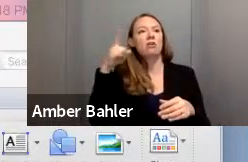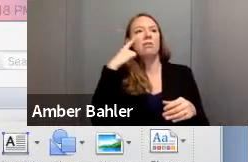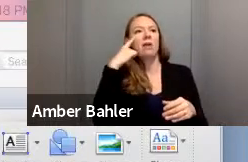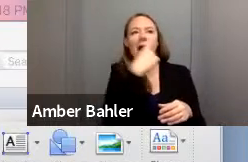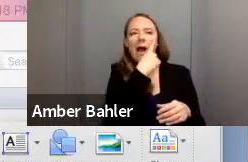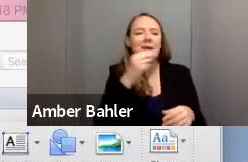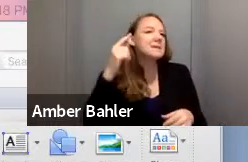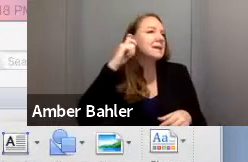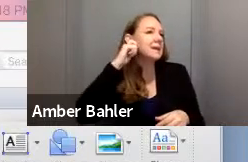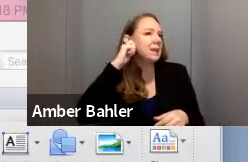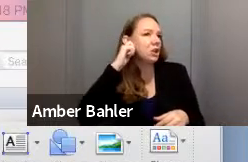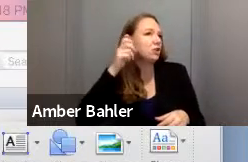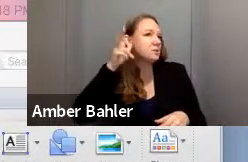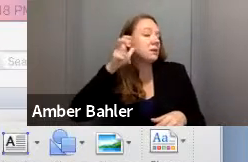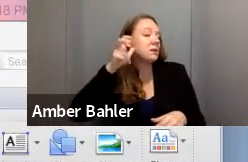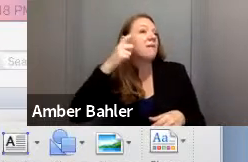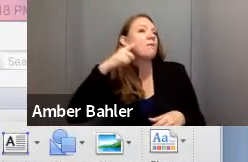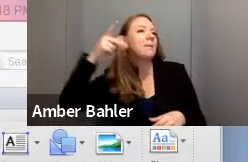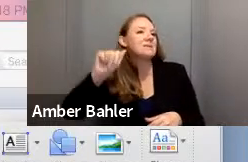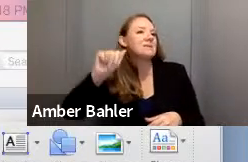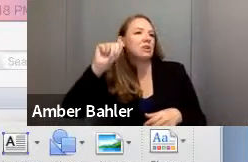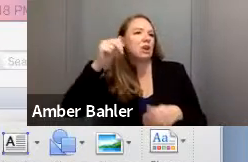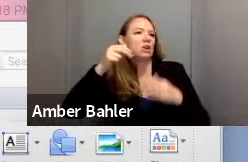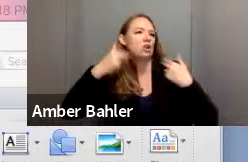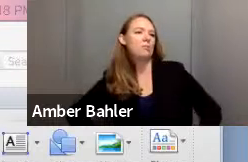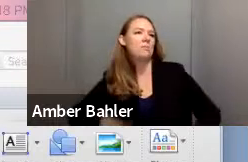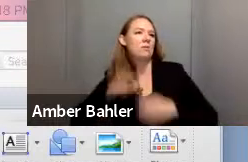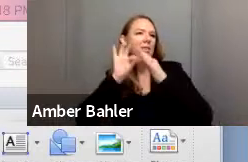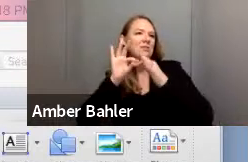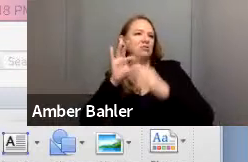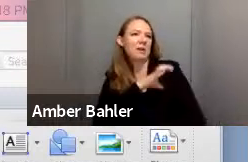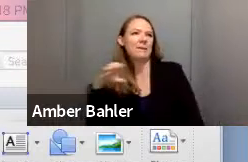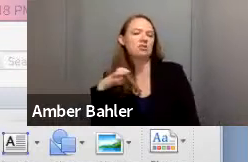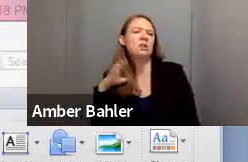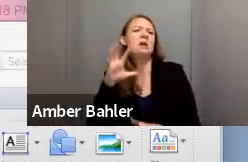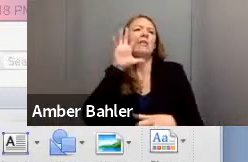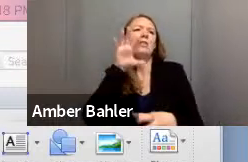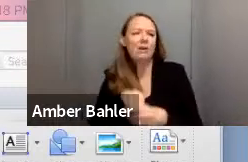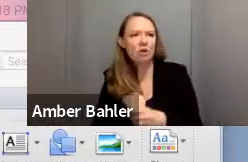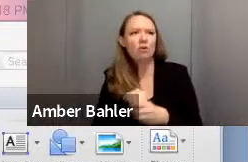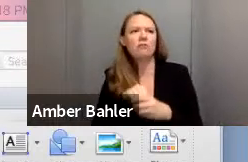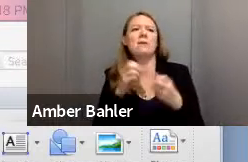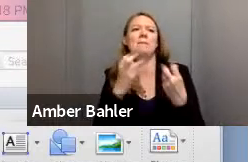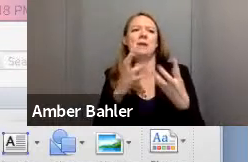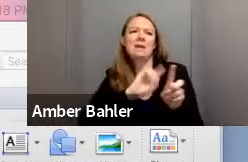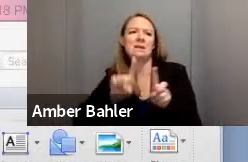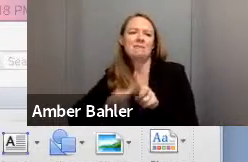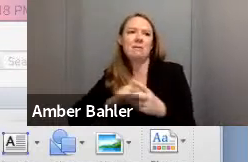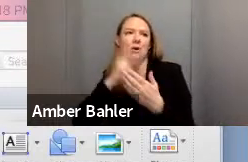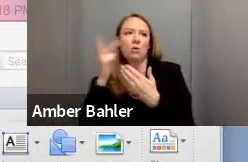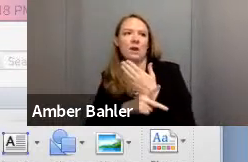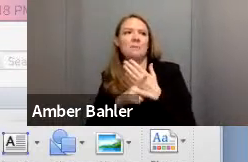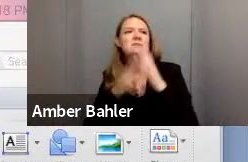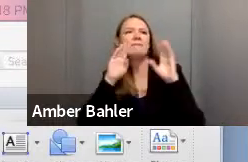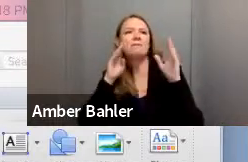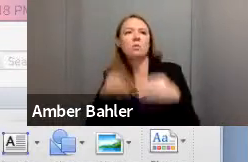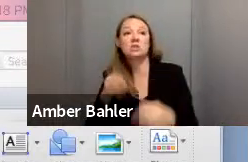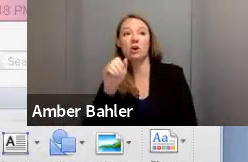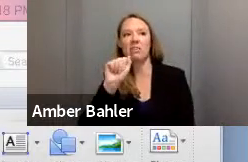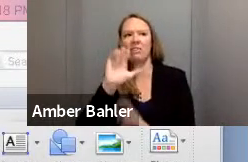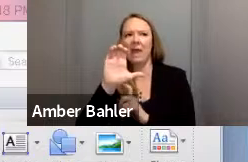Commission. And they are involved in a multitude of programs centered around the act. And most of the meetings will be